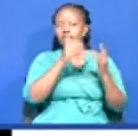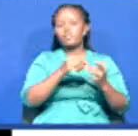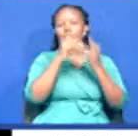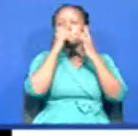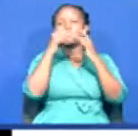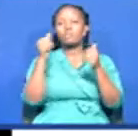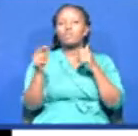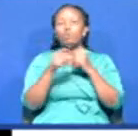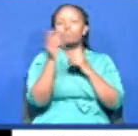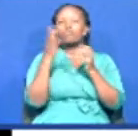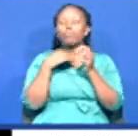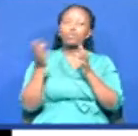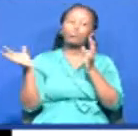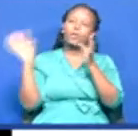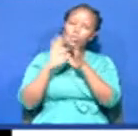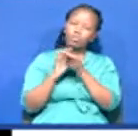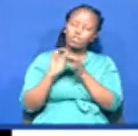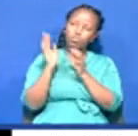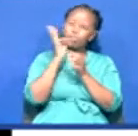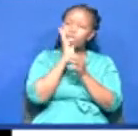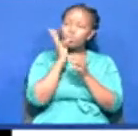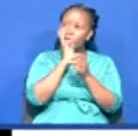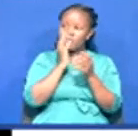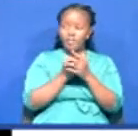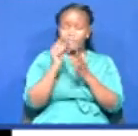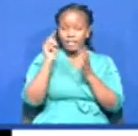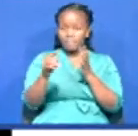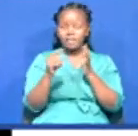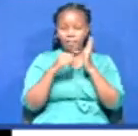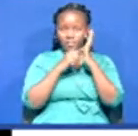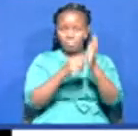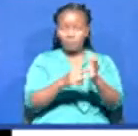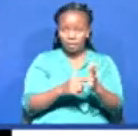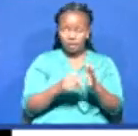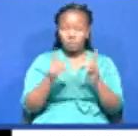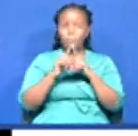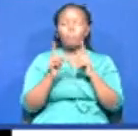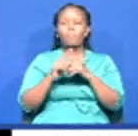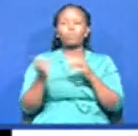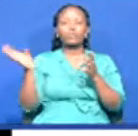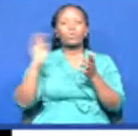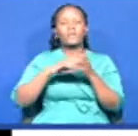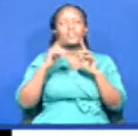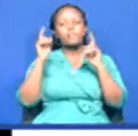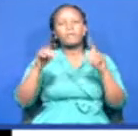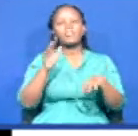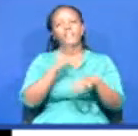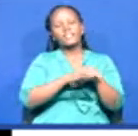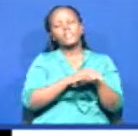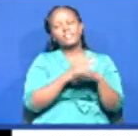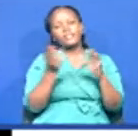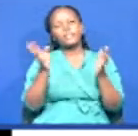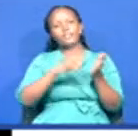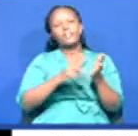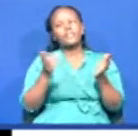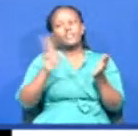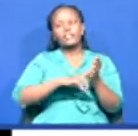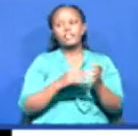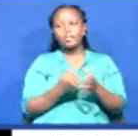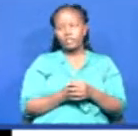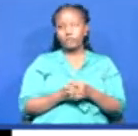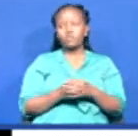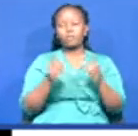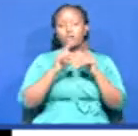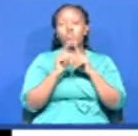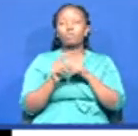with this particular water. So that's a trademark. Again, you will have also to get registration from KIPI. And this, if you